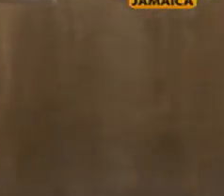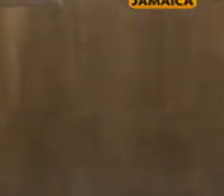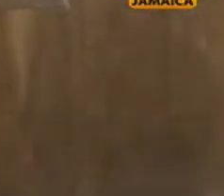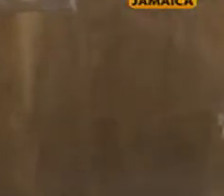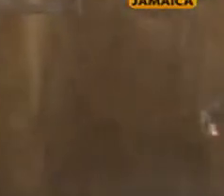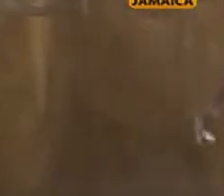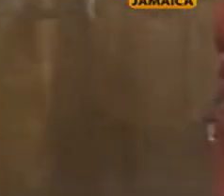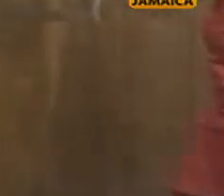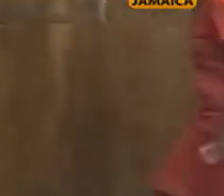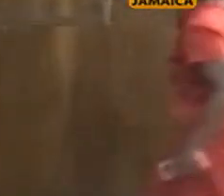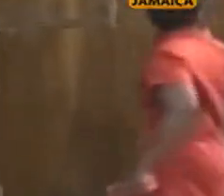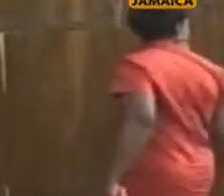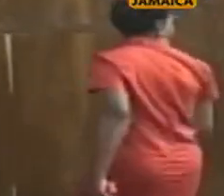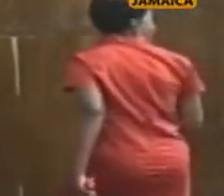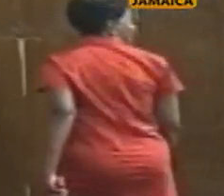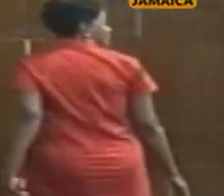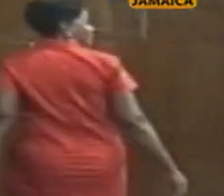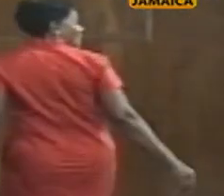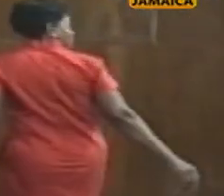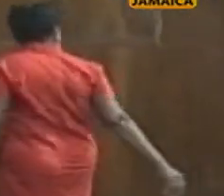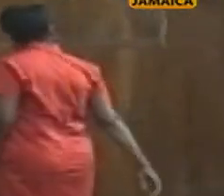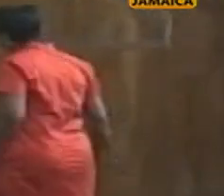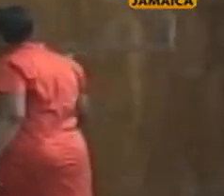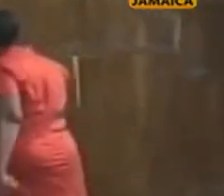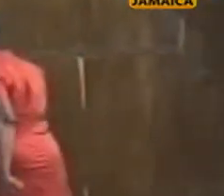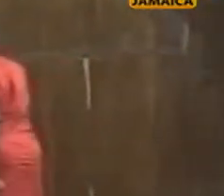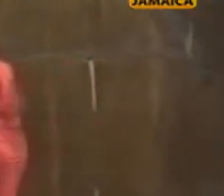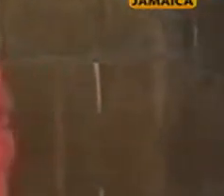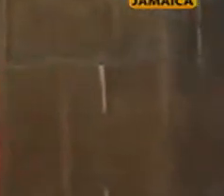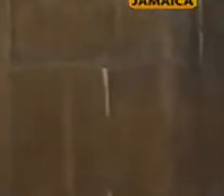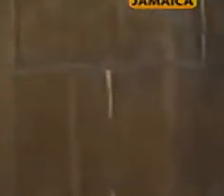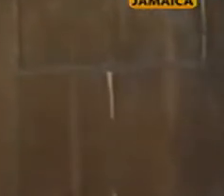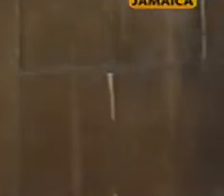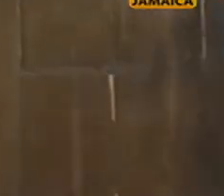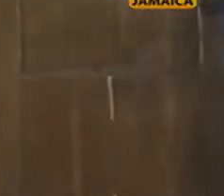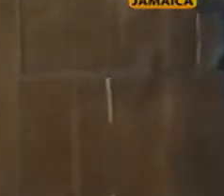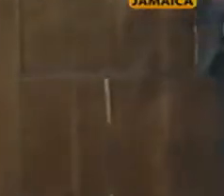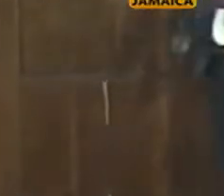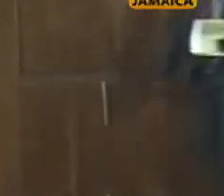And we will abide by your suggestion. Members.